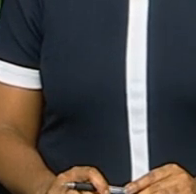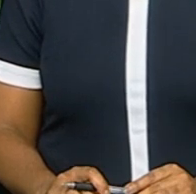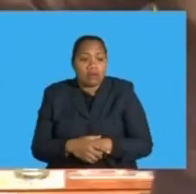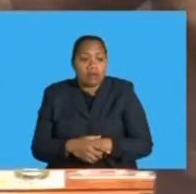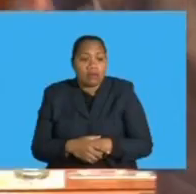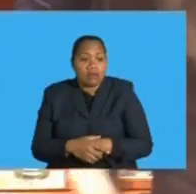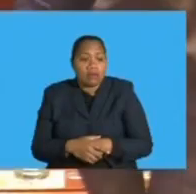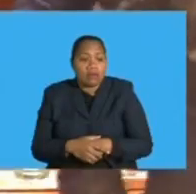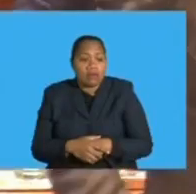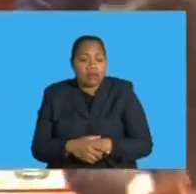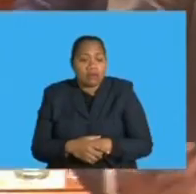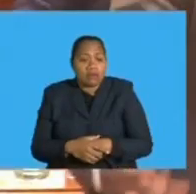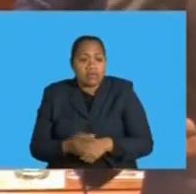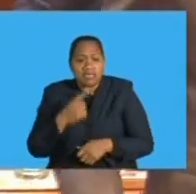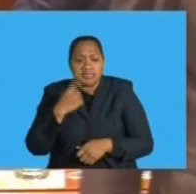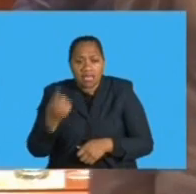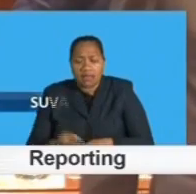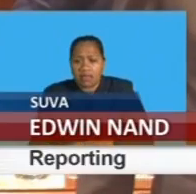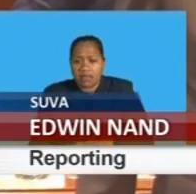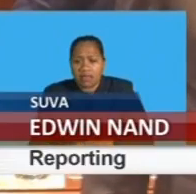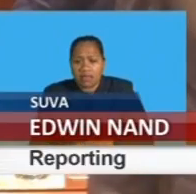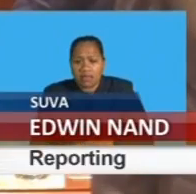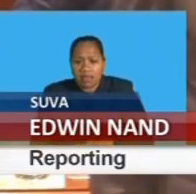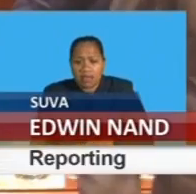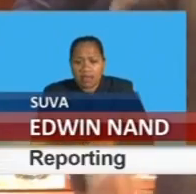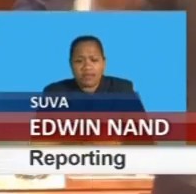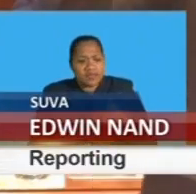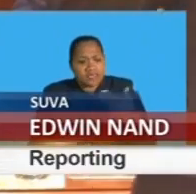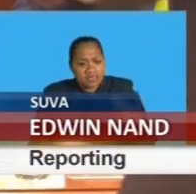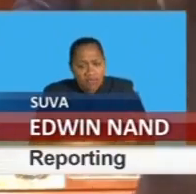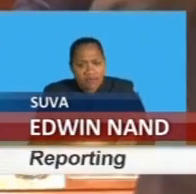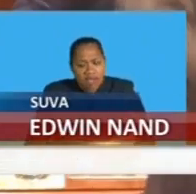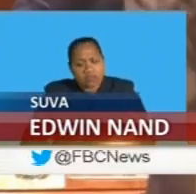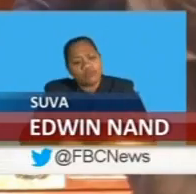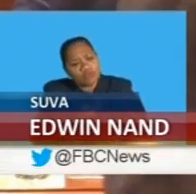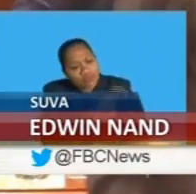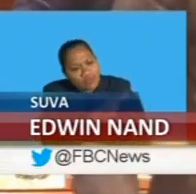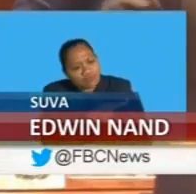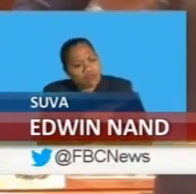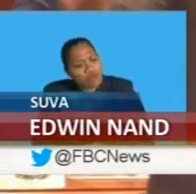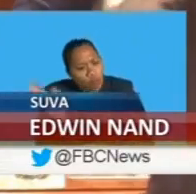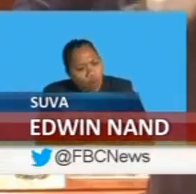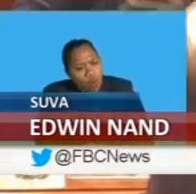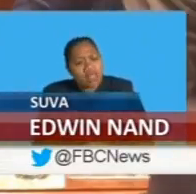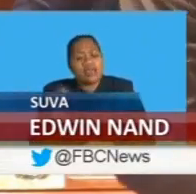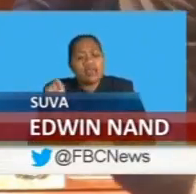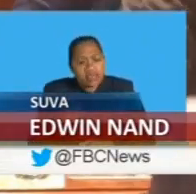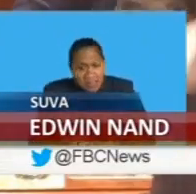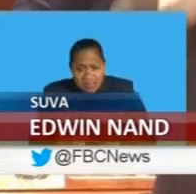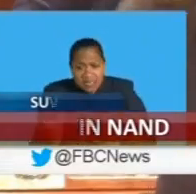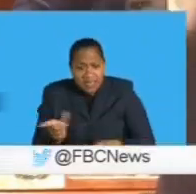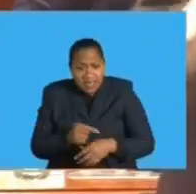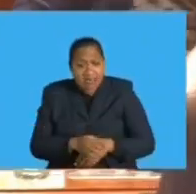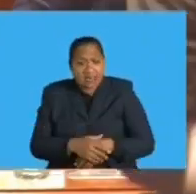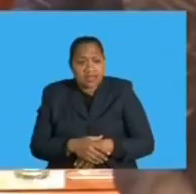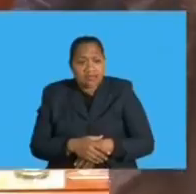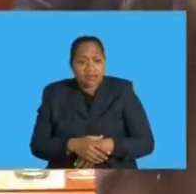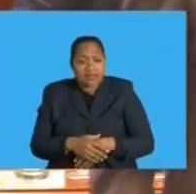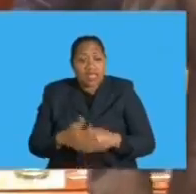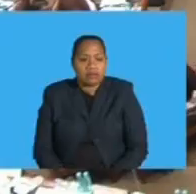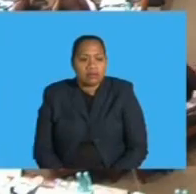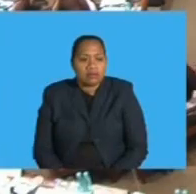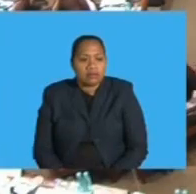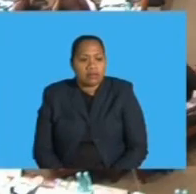more. The matter relates to an alleged personal attack by Tikonduandua against the Prime Minister and an